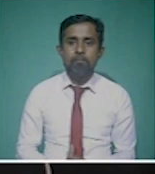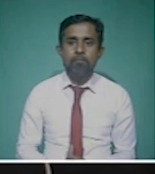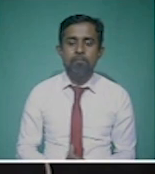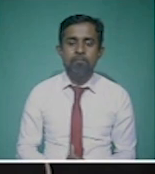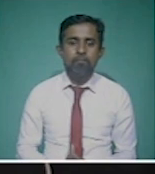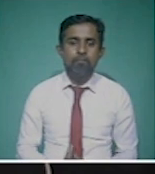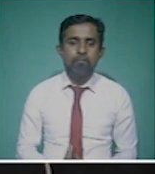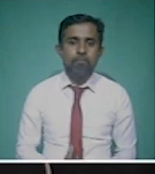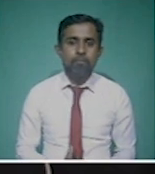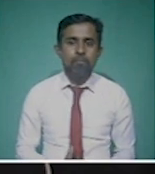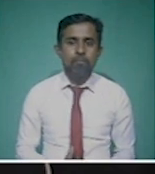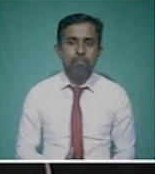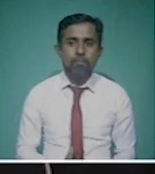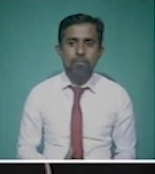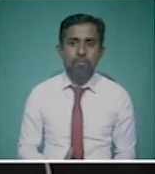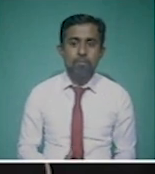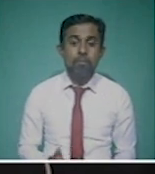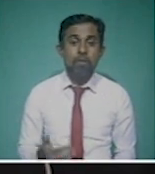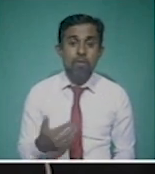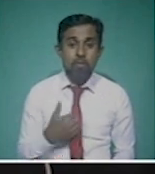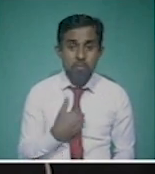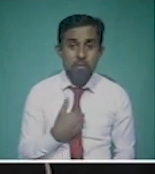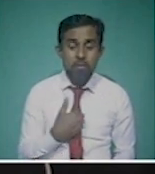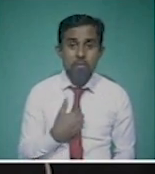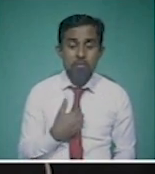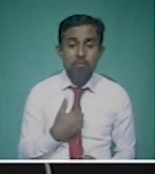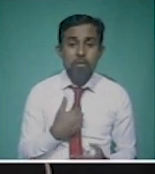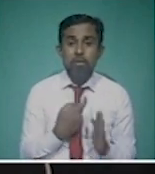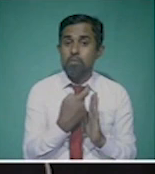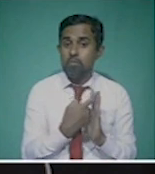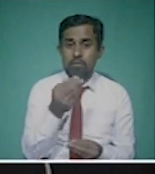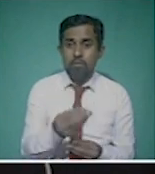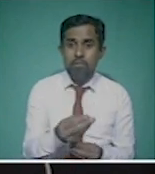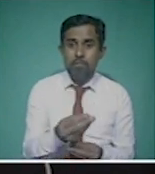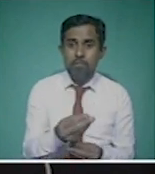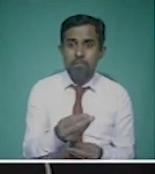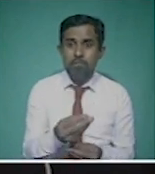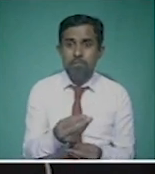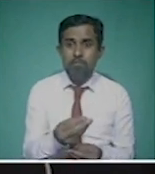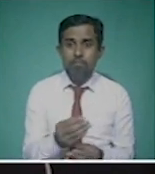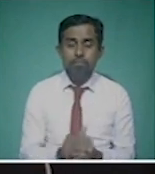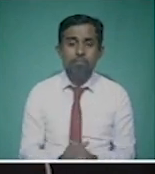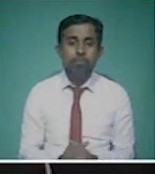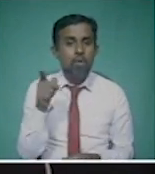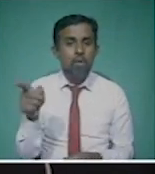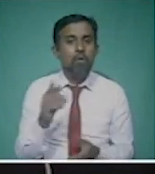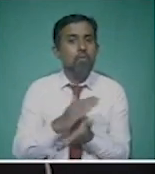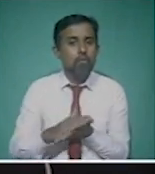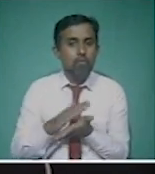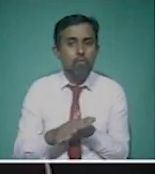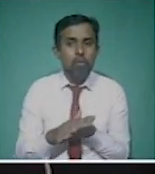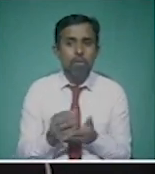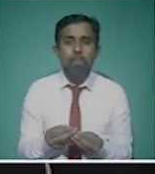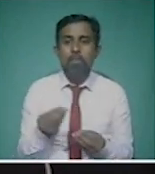order nisi after having satisfied court through affidavit and petition where leased premises are being